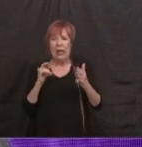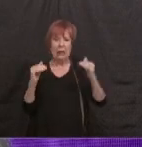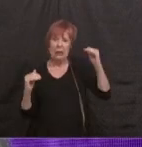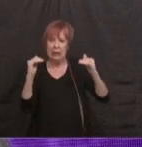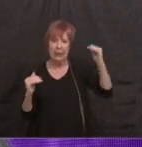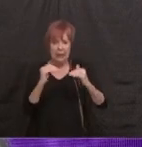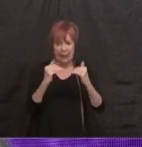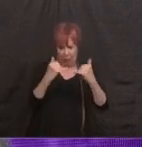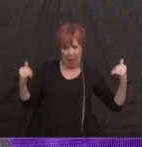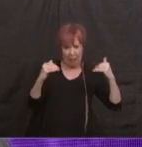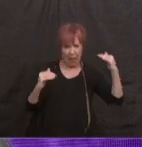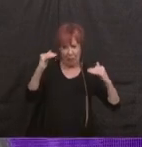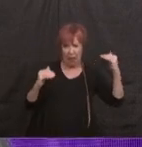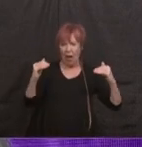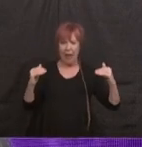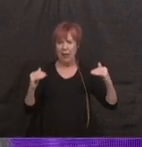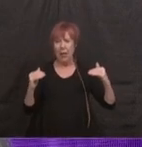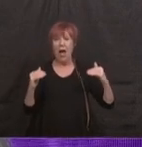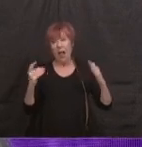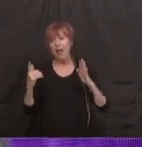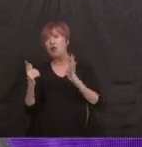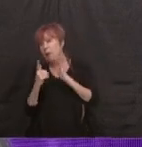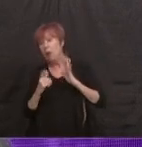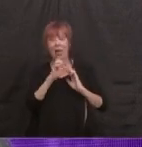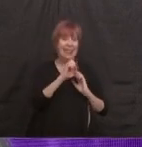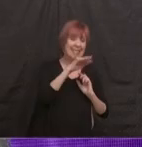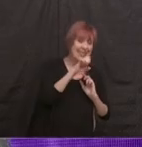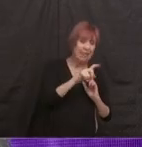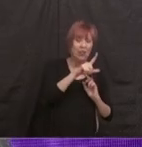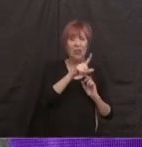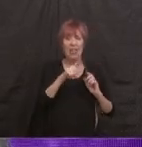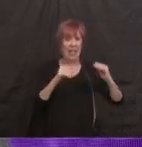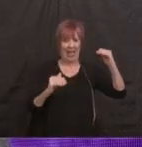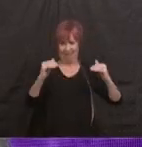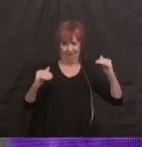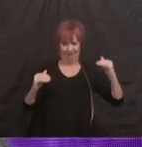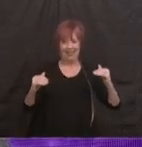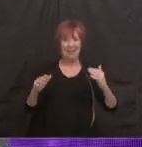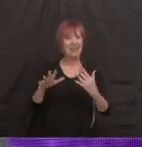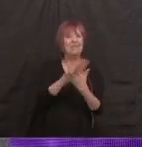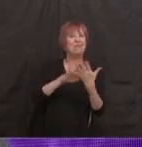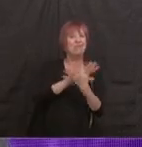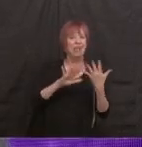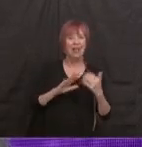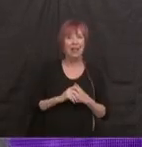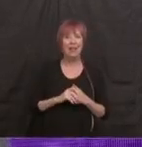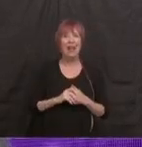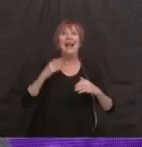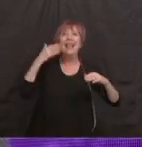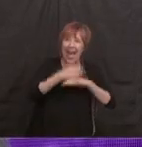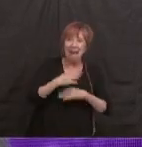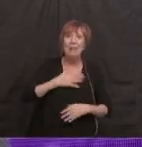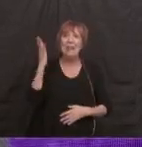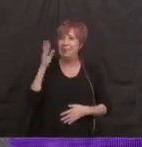rubric, not the criminal standing, but the civil one. And then after that speech, Cuomo allegedly did that. So for